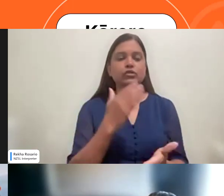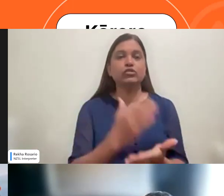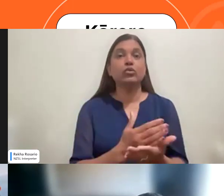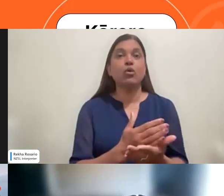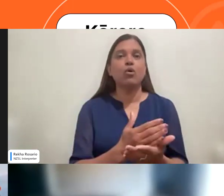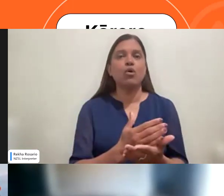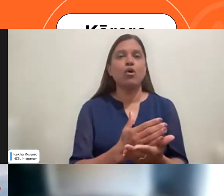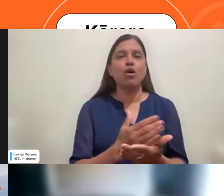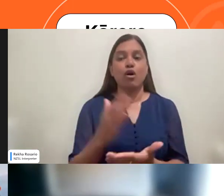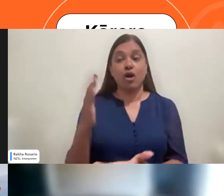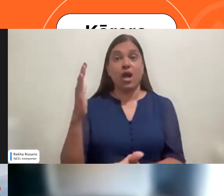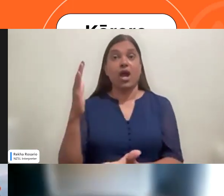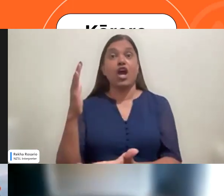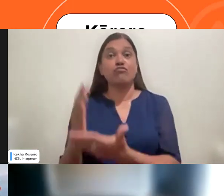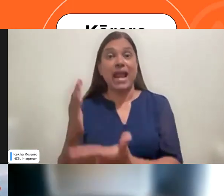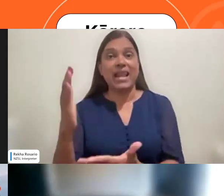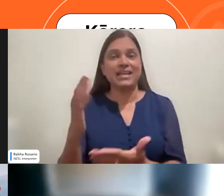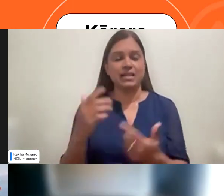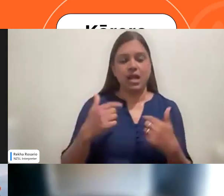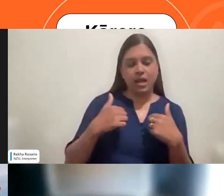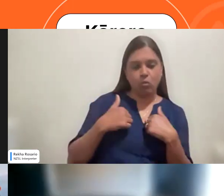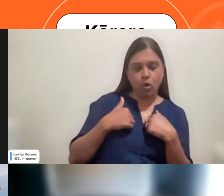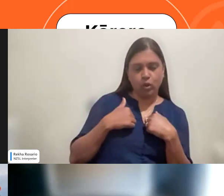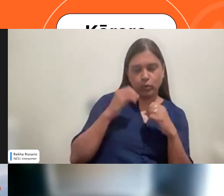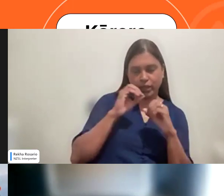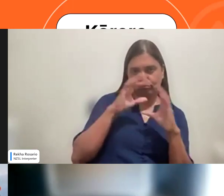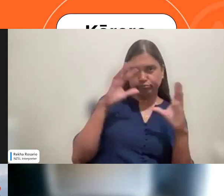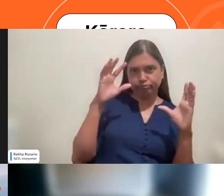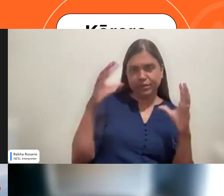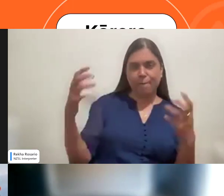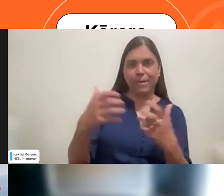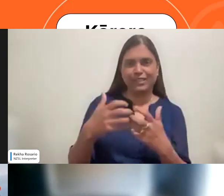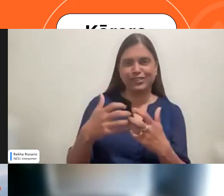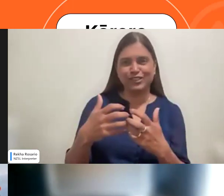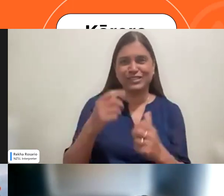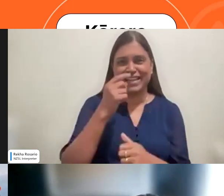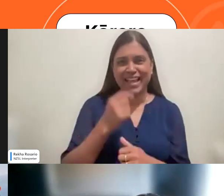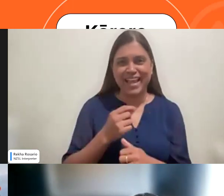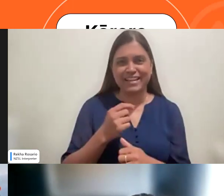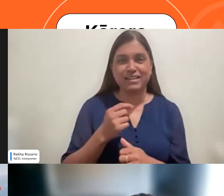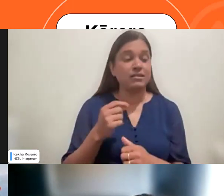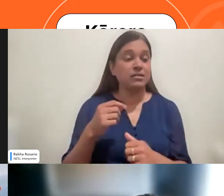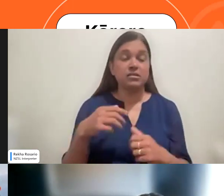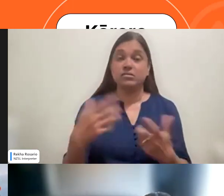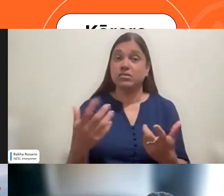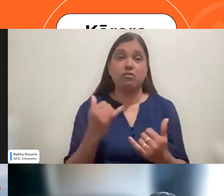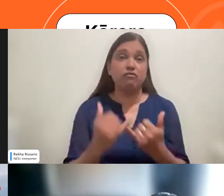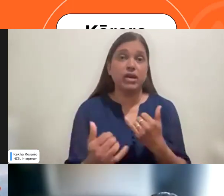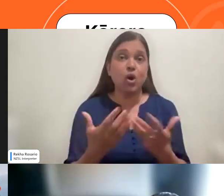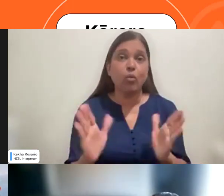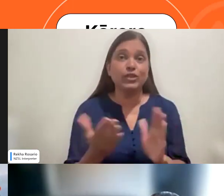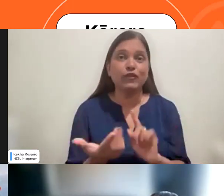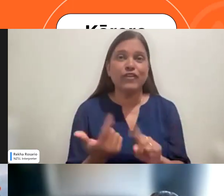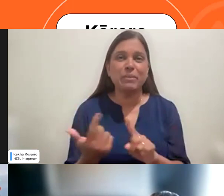reality aligns with our suggested route. But yeah, if anyone uses it, always keen on feedback to improve that.